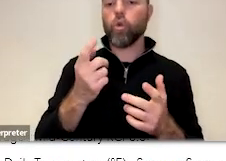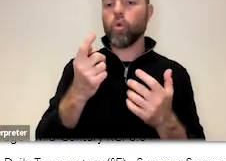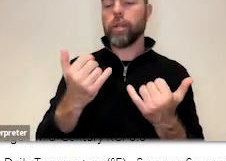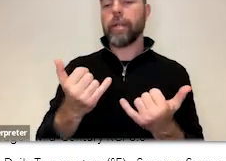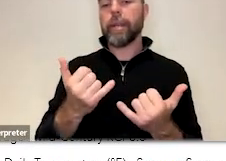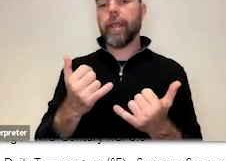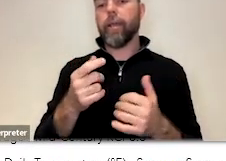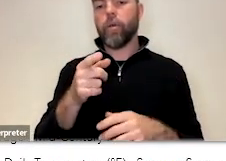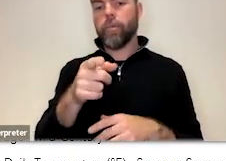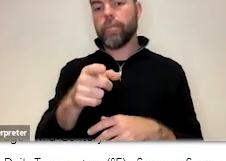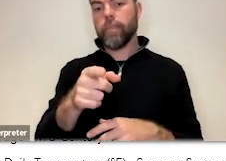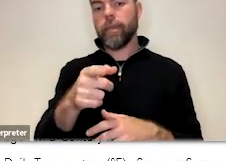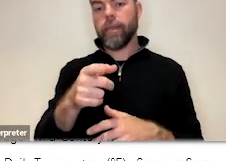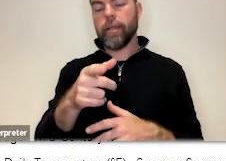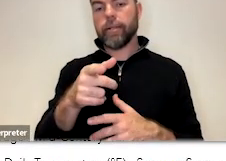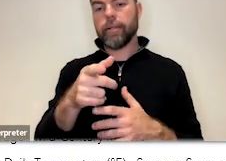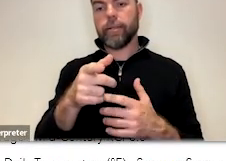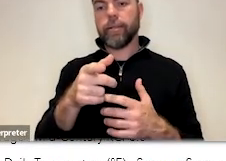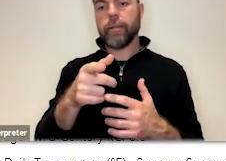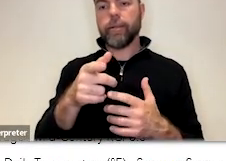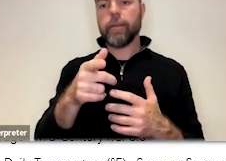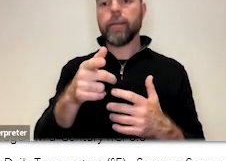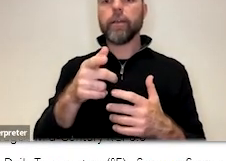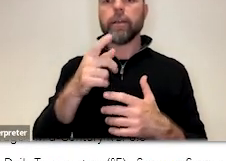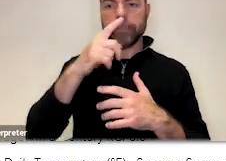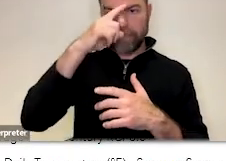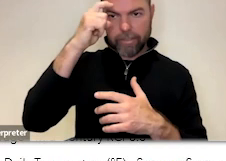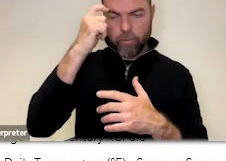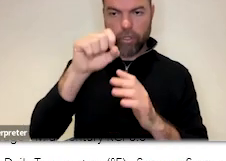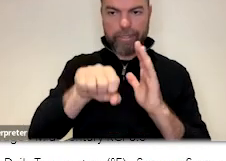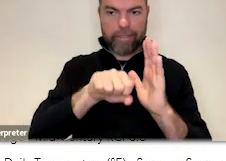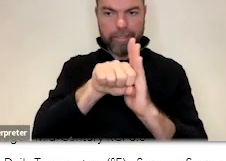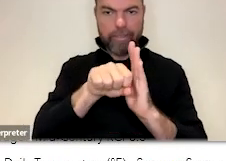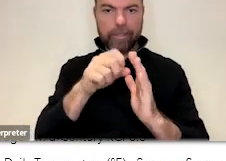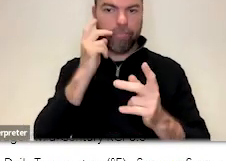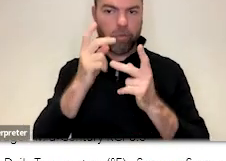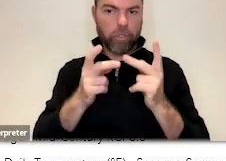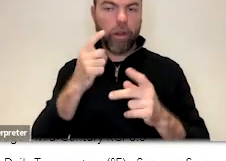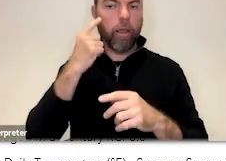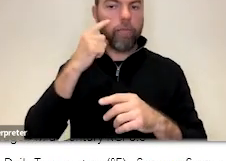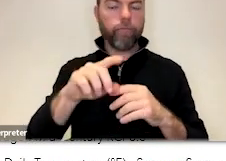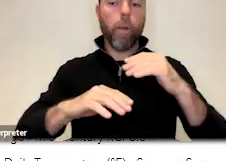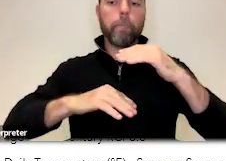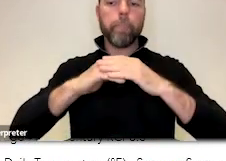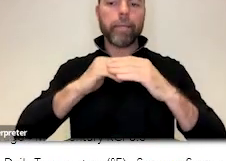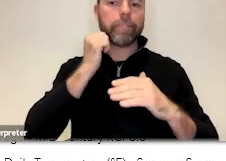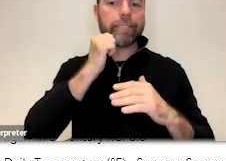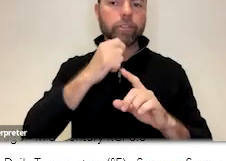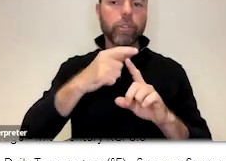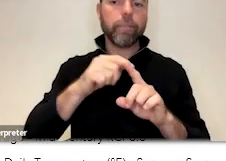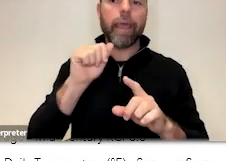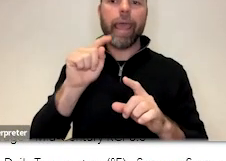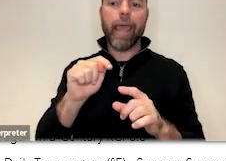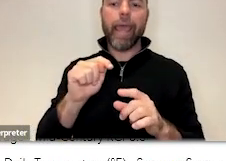now we're looking at the excuse me, summer seasonal visualization for maximum daily temperature at the